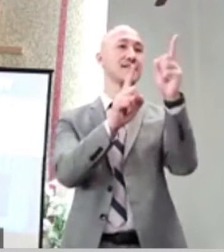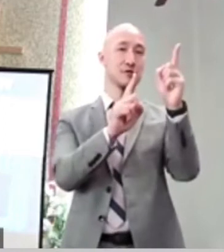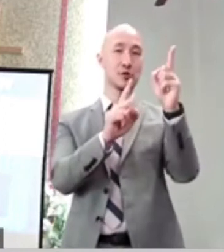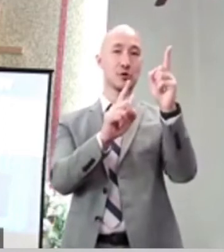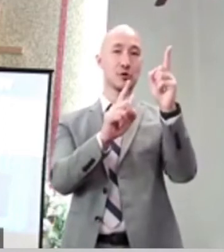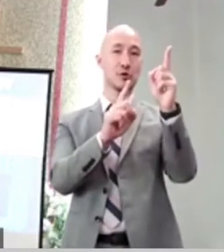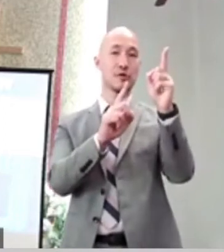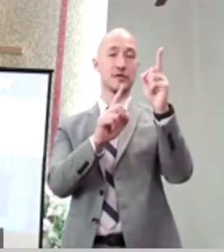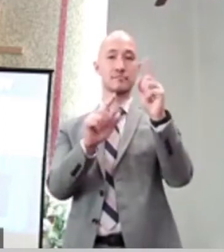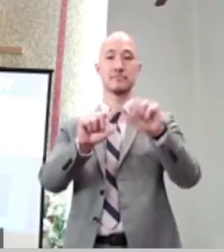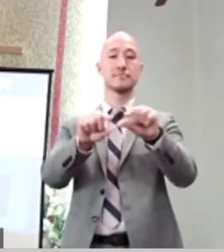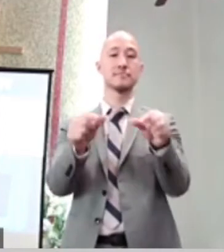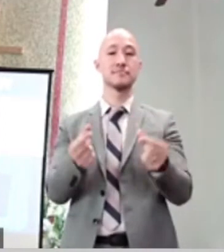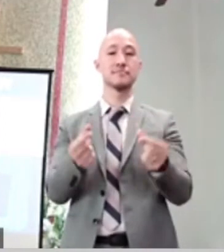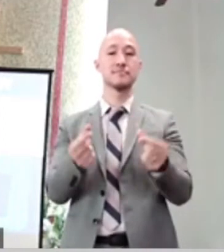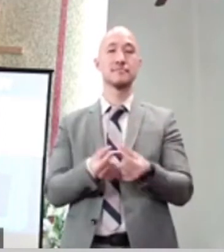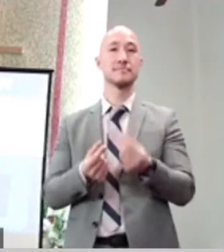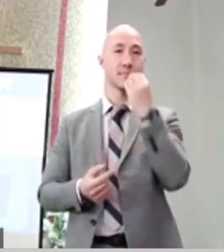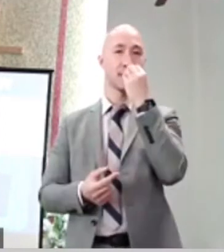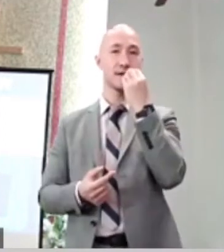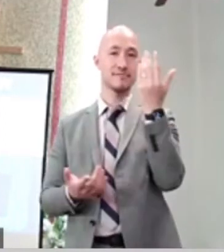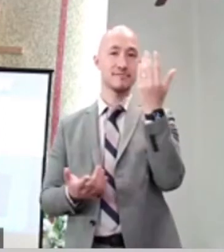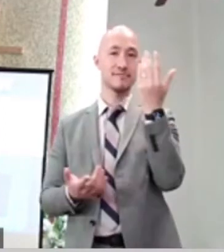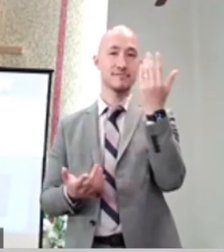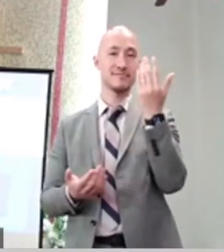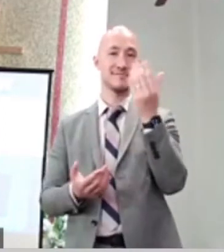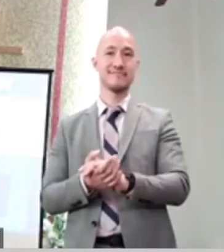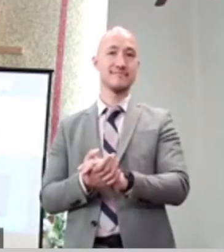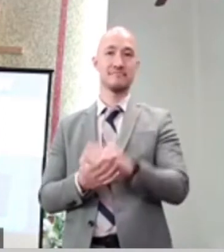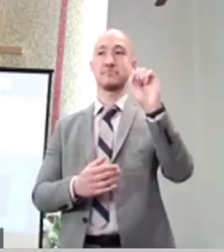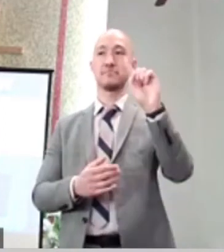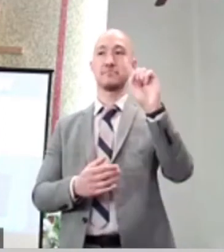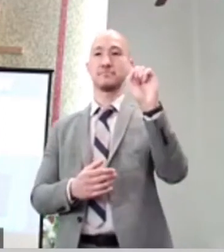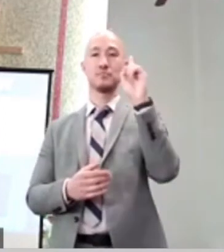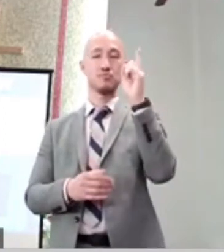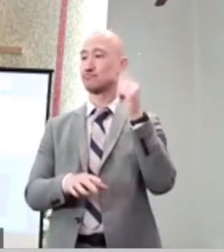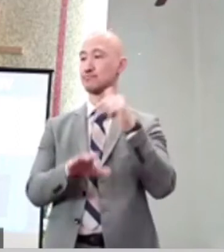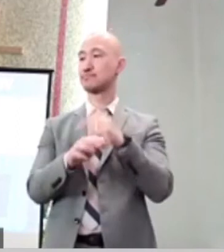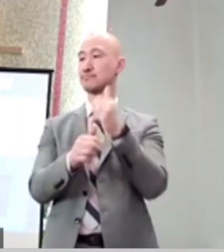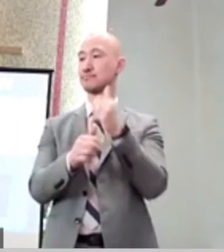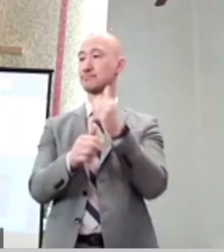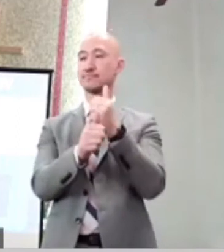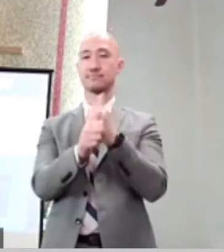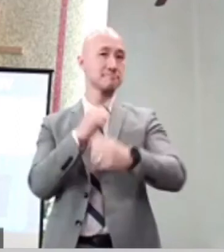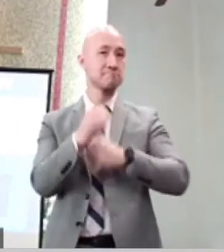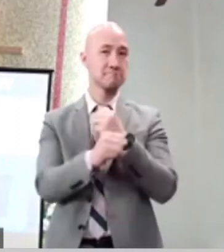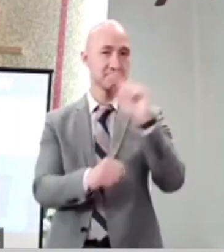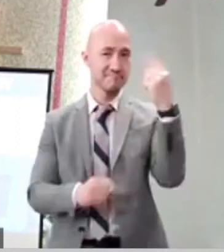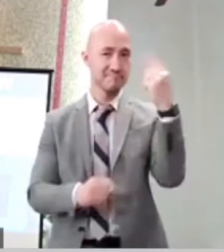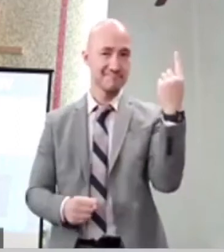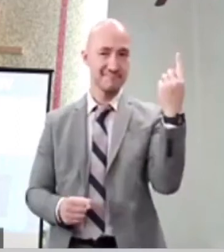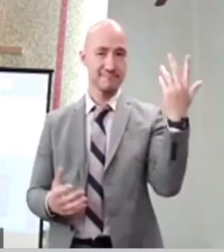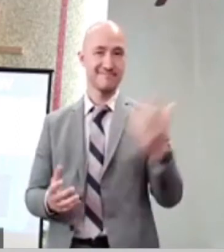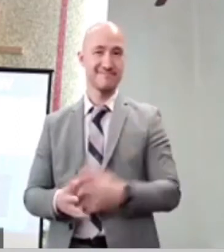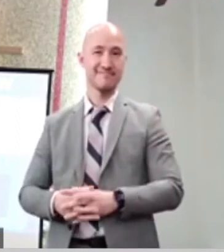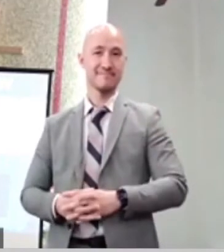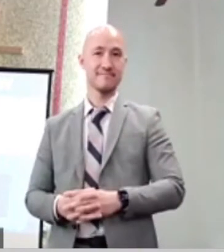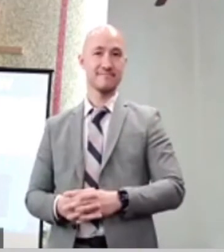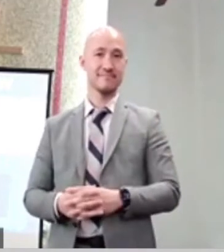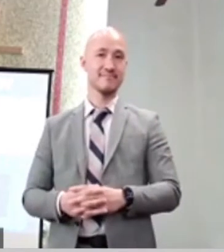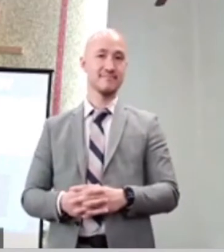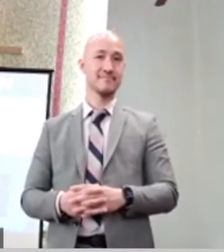donuts. That's about it. Maybe once a year, you know, that's a healthy relationship, I think, right?